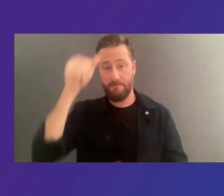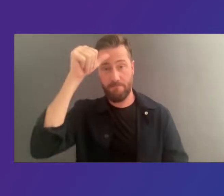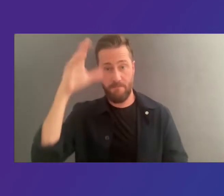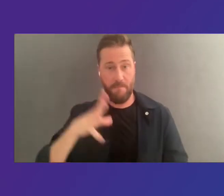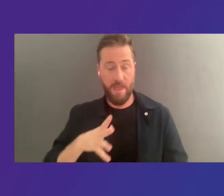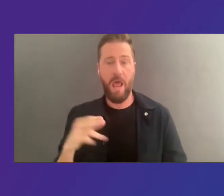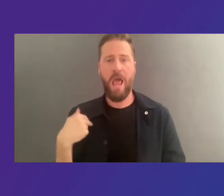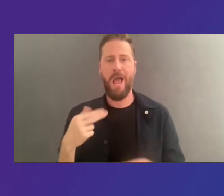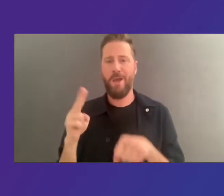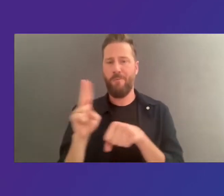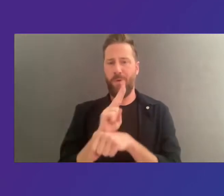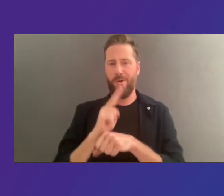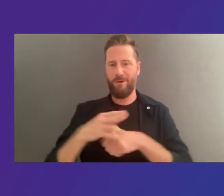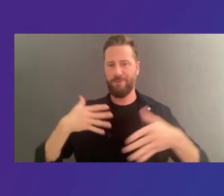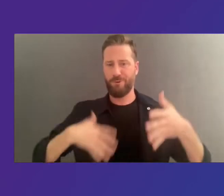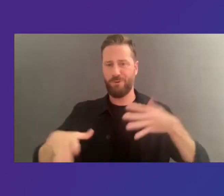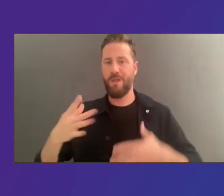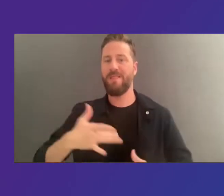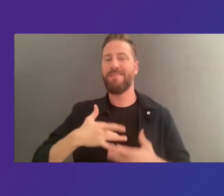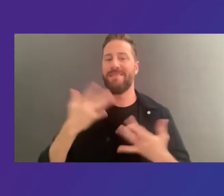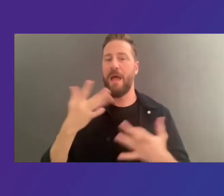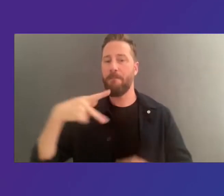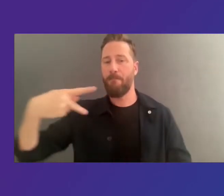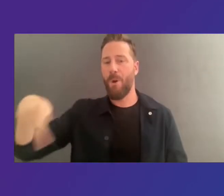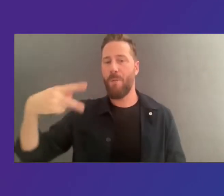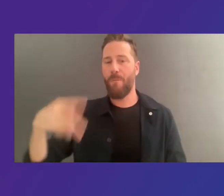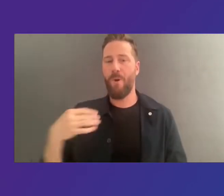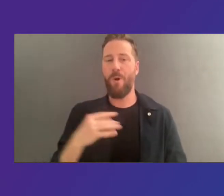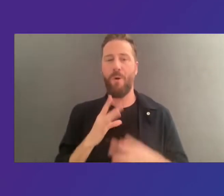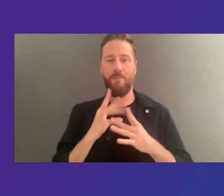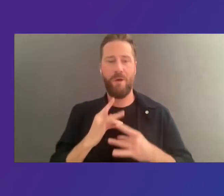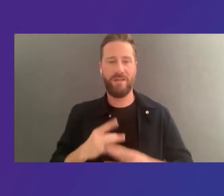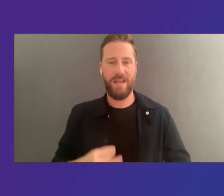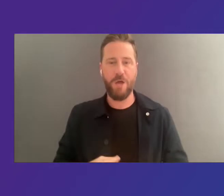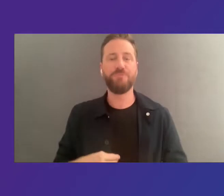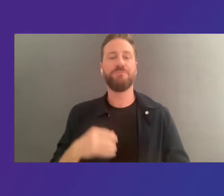a light purple button-down shirt.